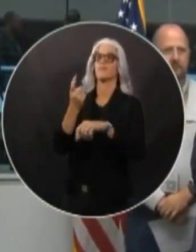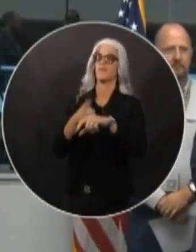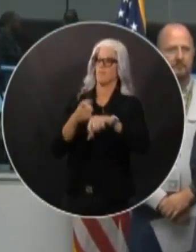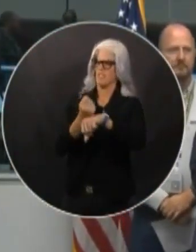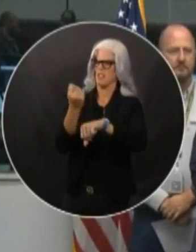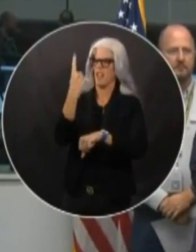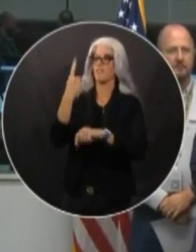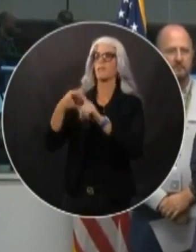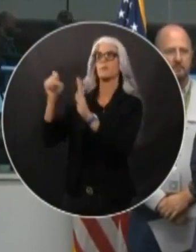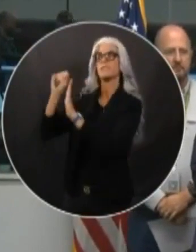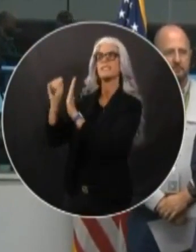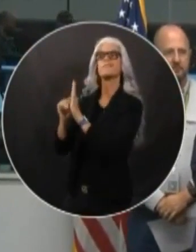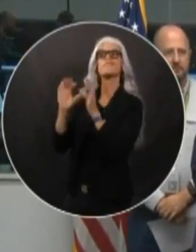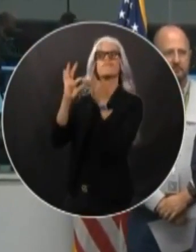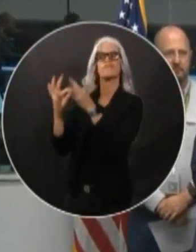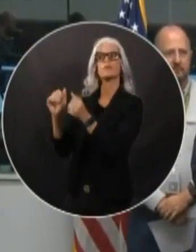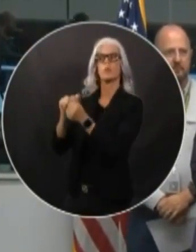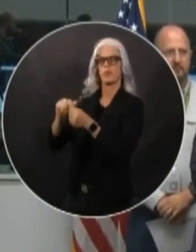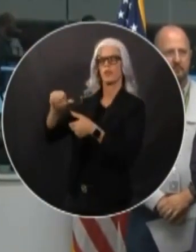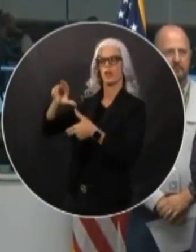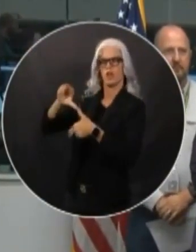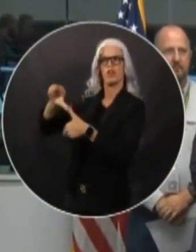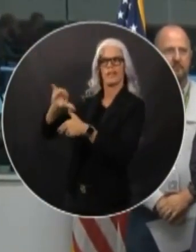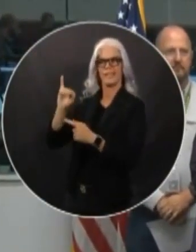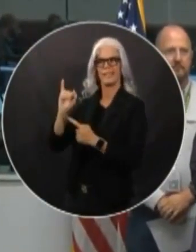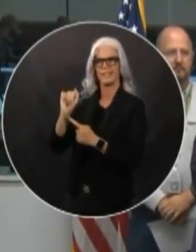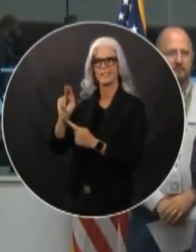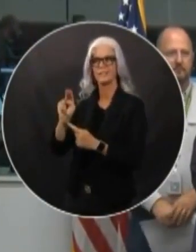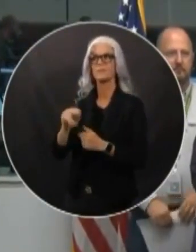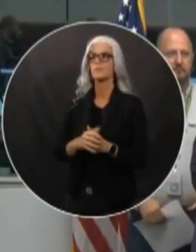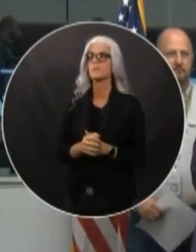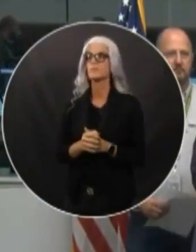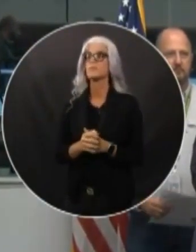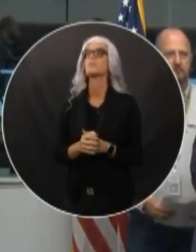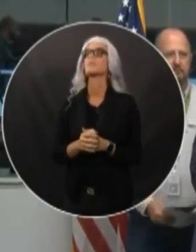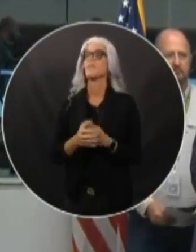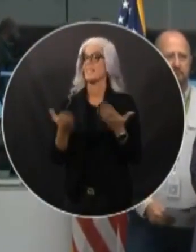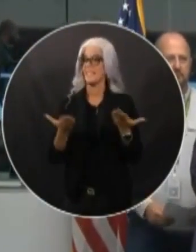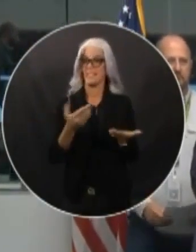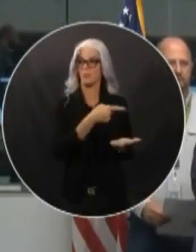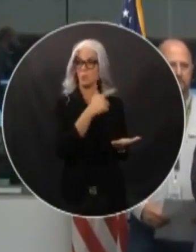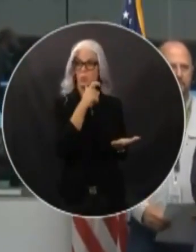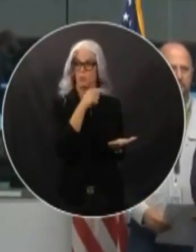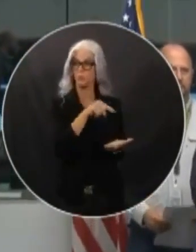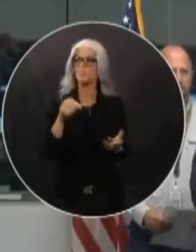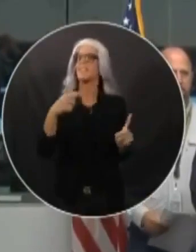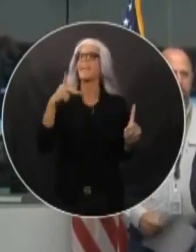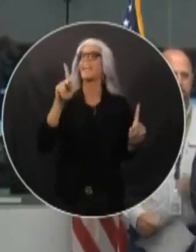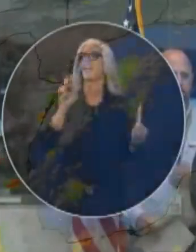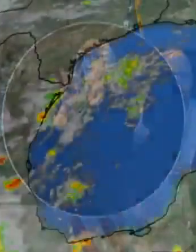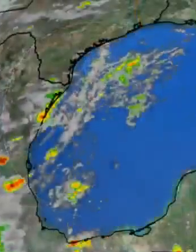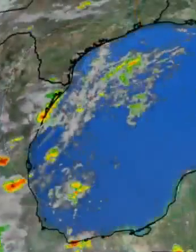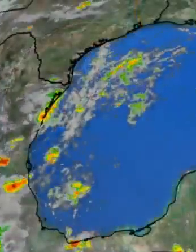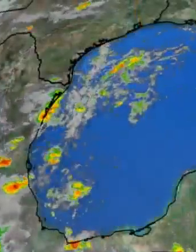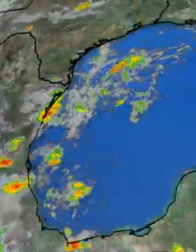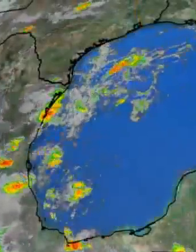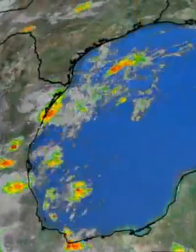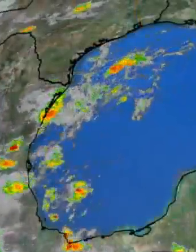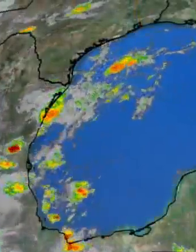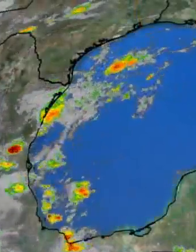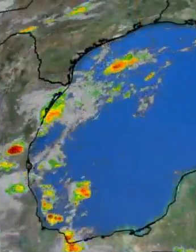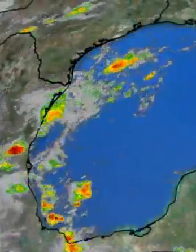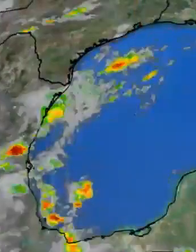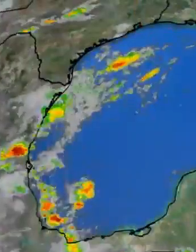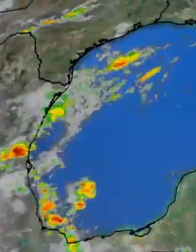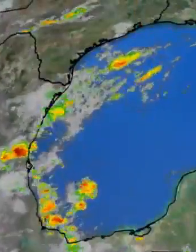well as receiving help from other states, including Tennessee, Georgia, and North Carolina. The state has also activated multiple search and rescue teams,